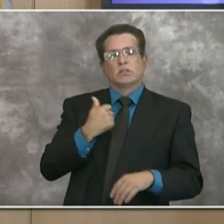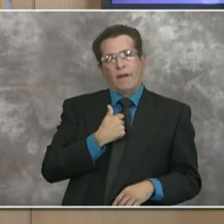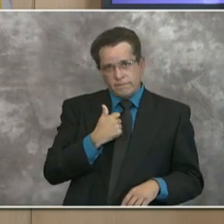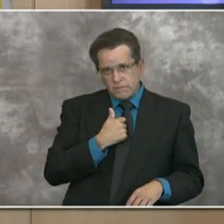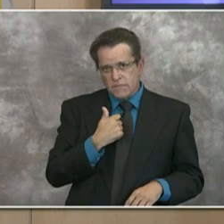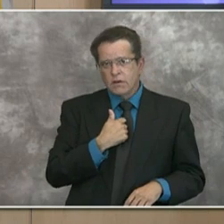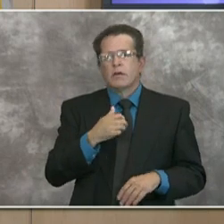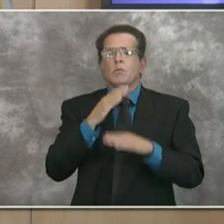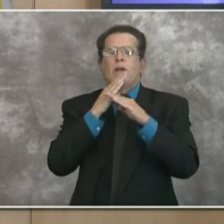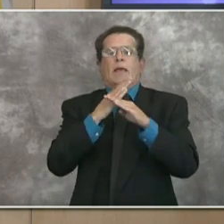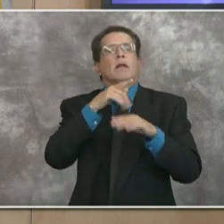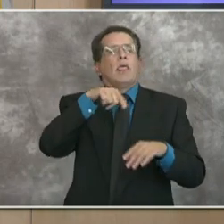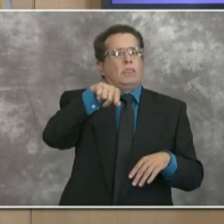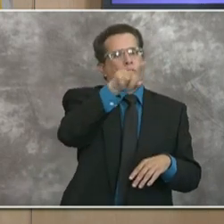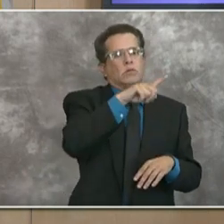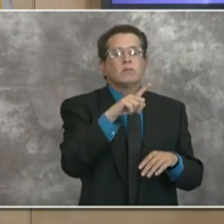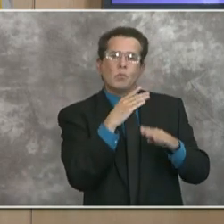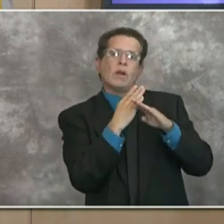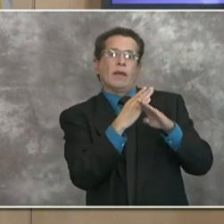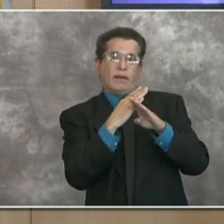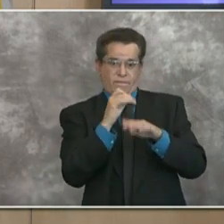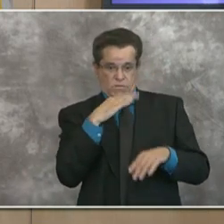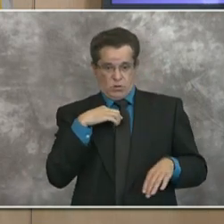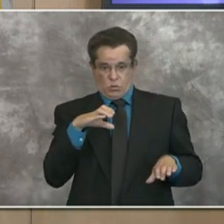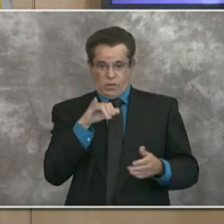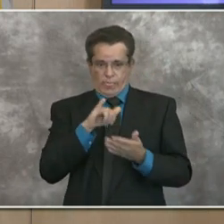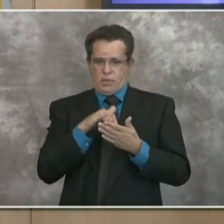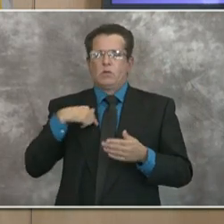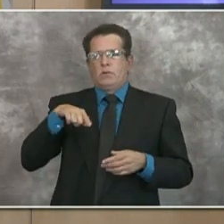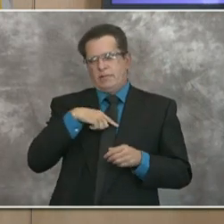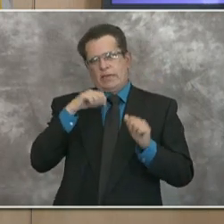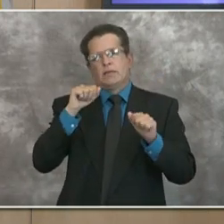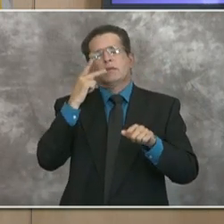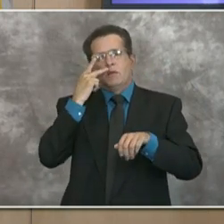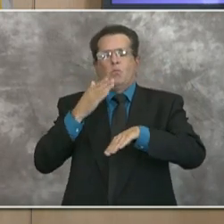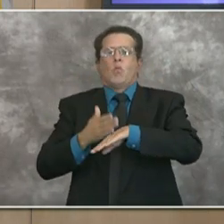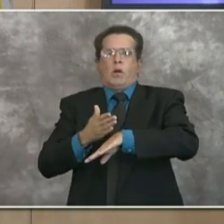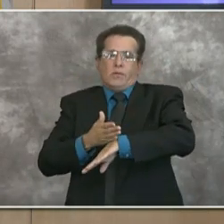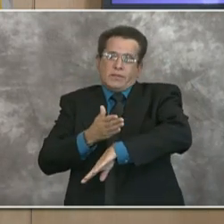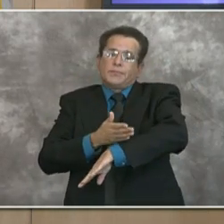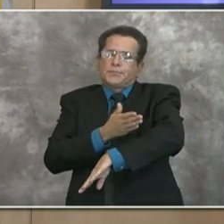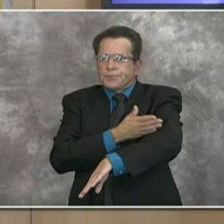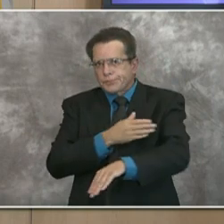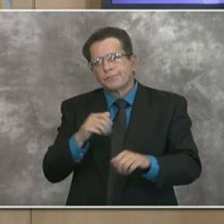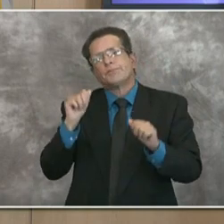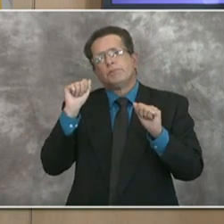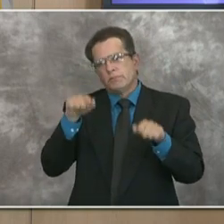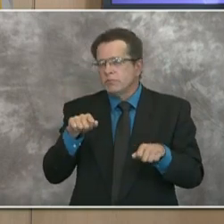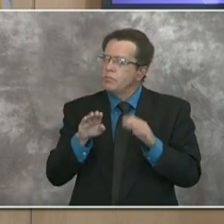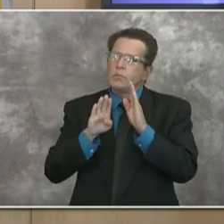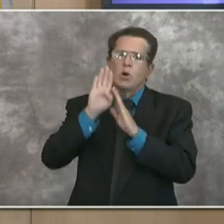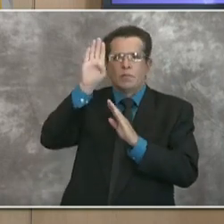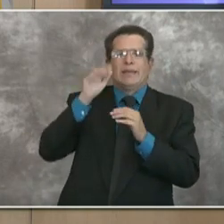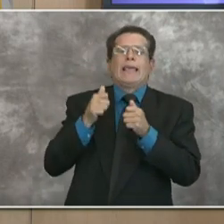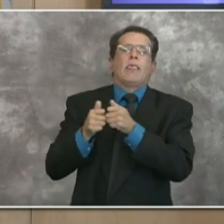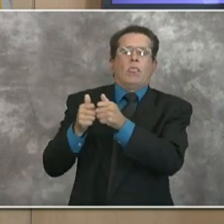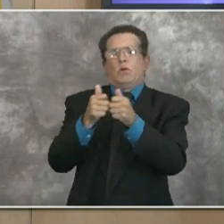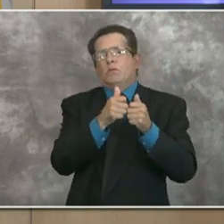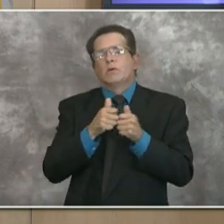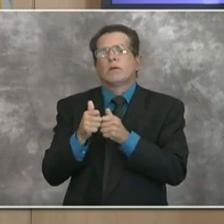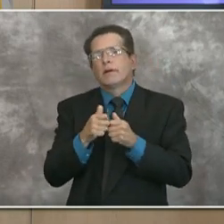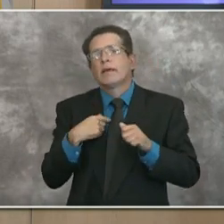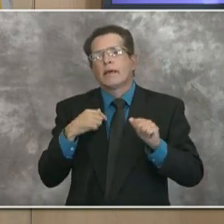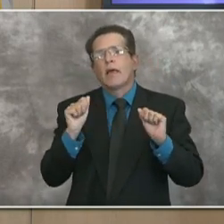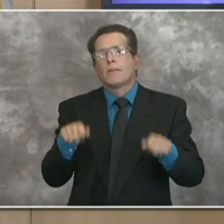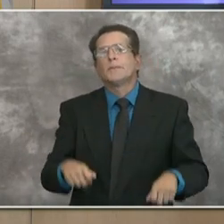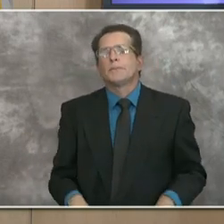and protects others. And if we do that, then as a region, we can continue to see progress and continue to get through this together.